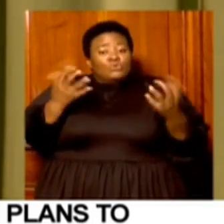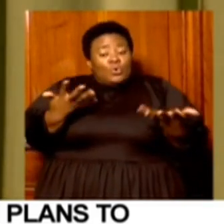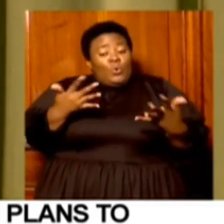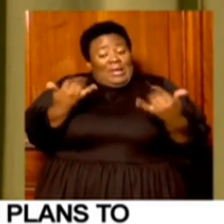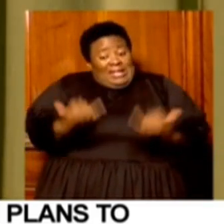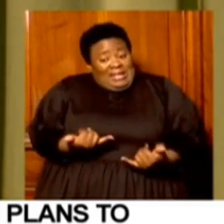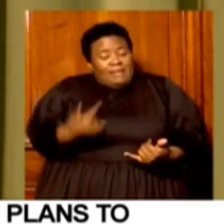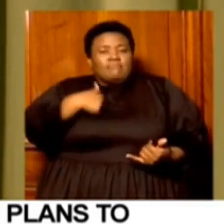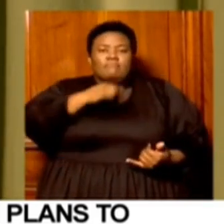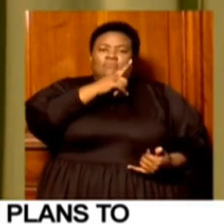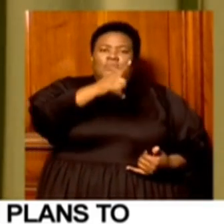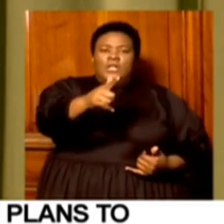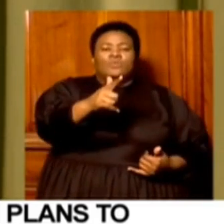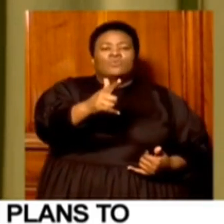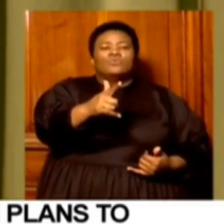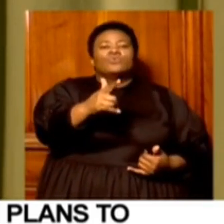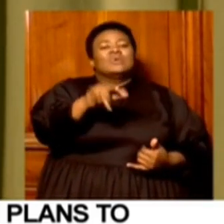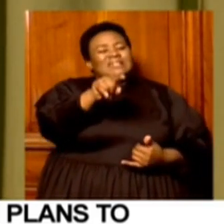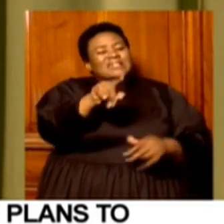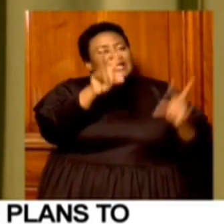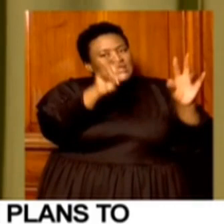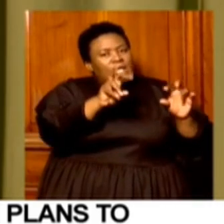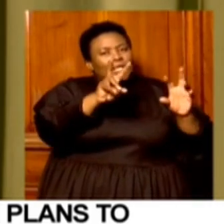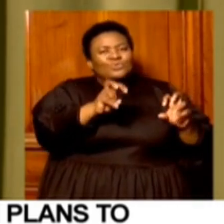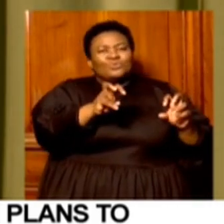telling you that we are dealing with these issues.